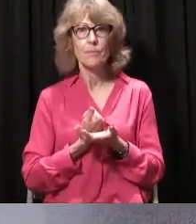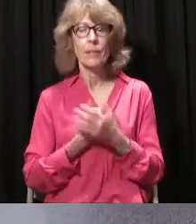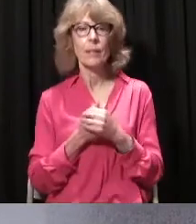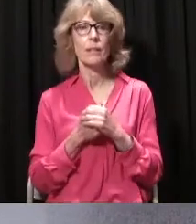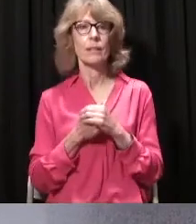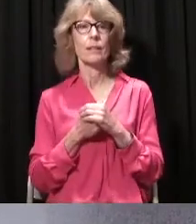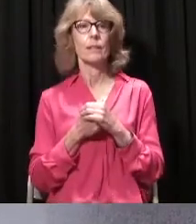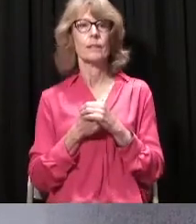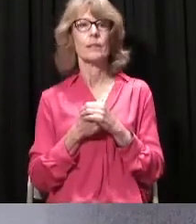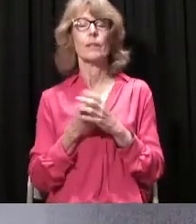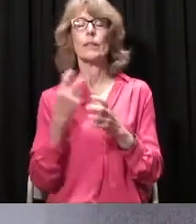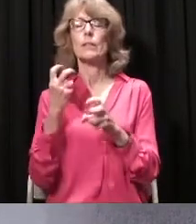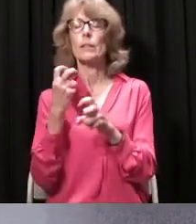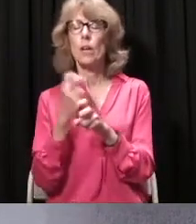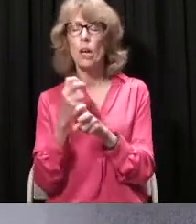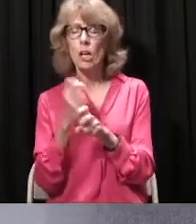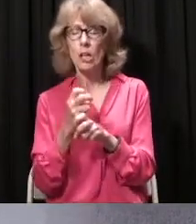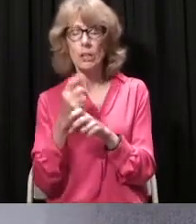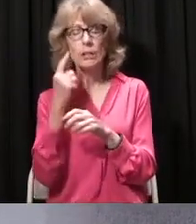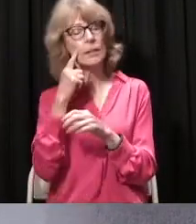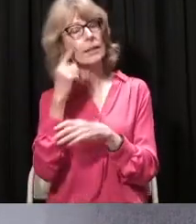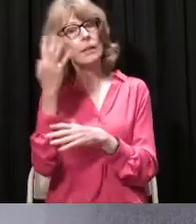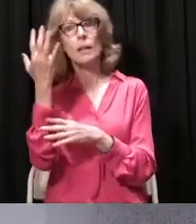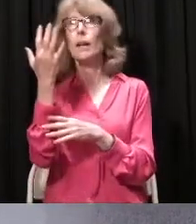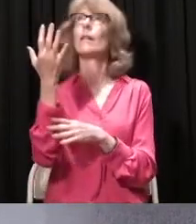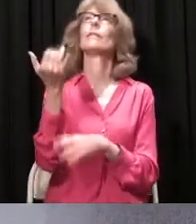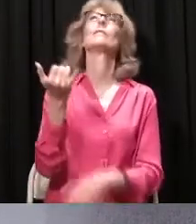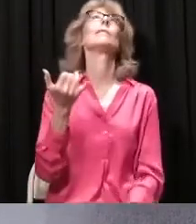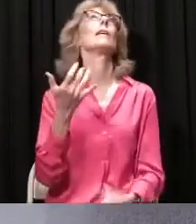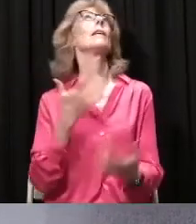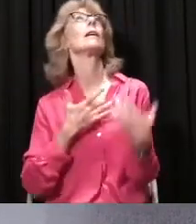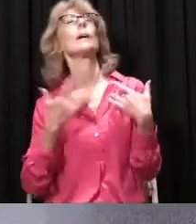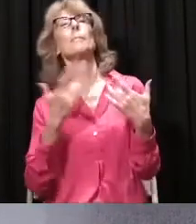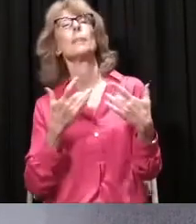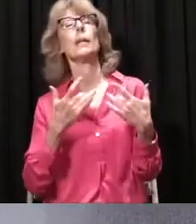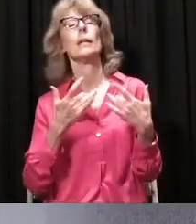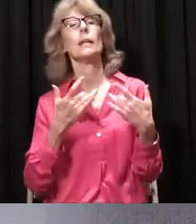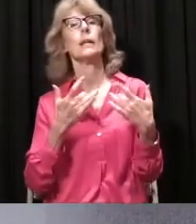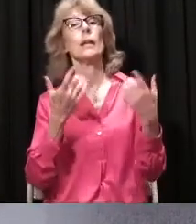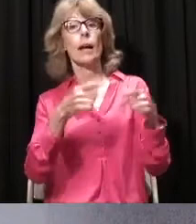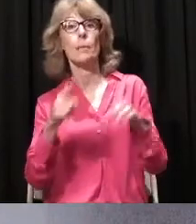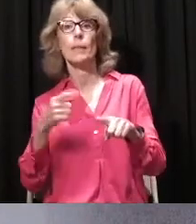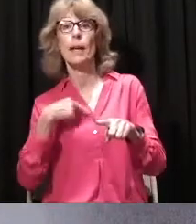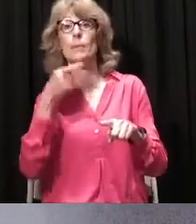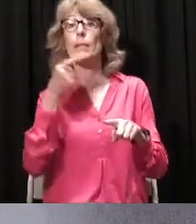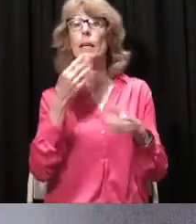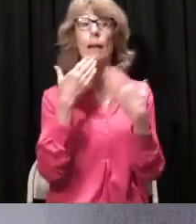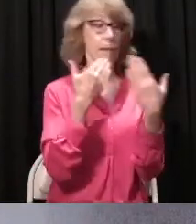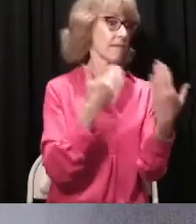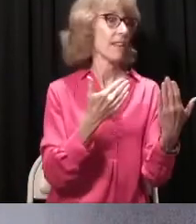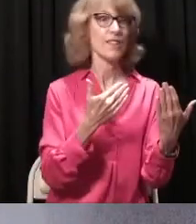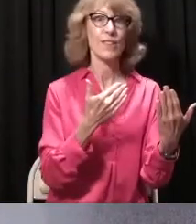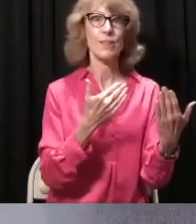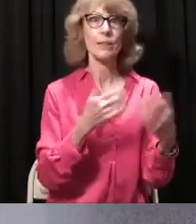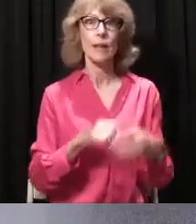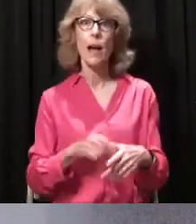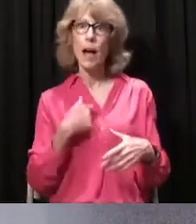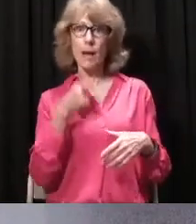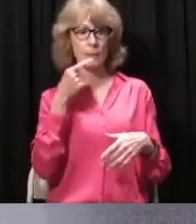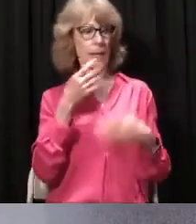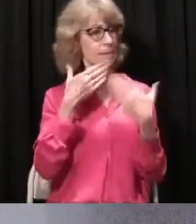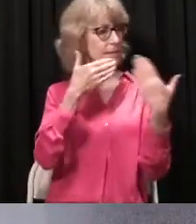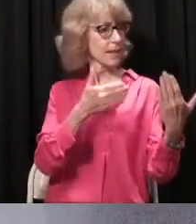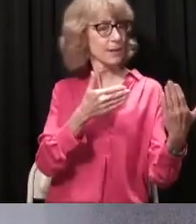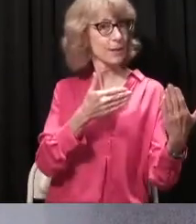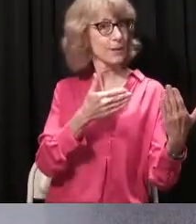It's really hard to think, why me, when I'm saying thank you. Like when I'm saying thank you, I'm focused